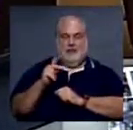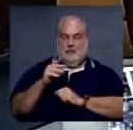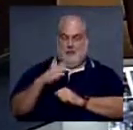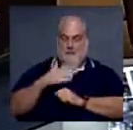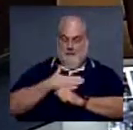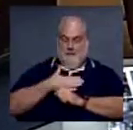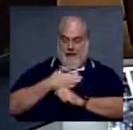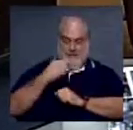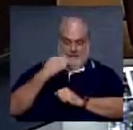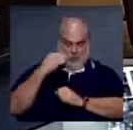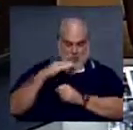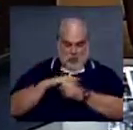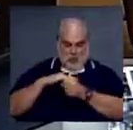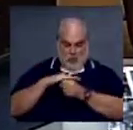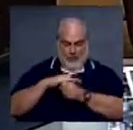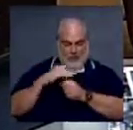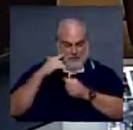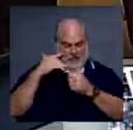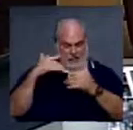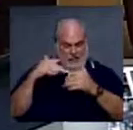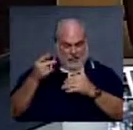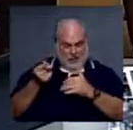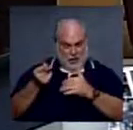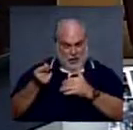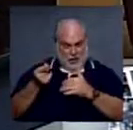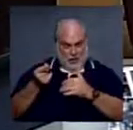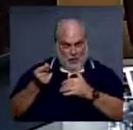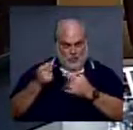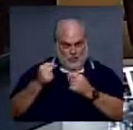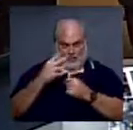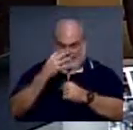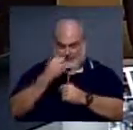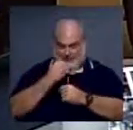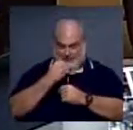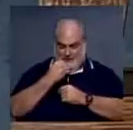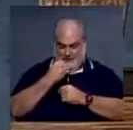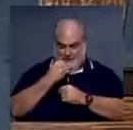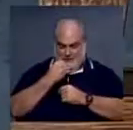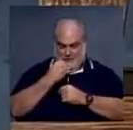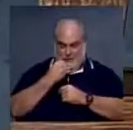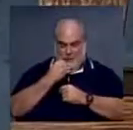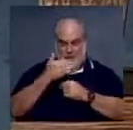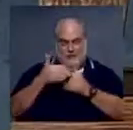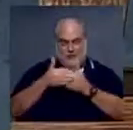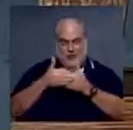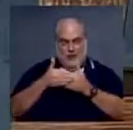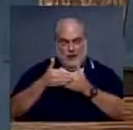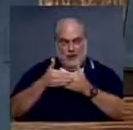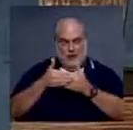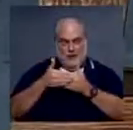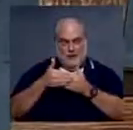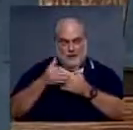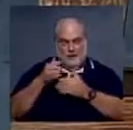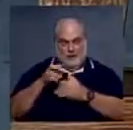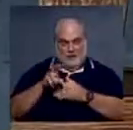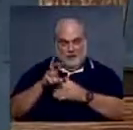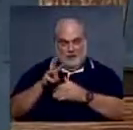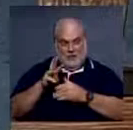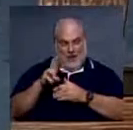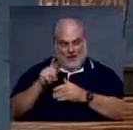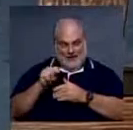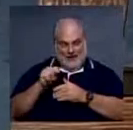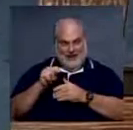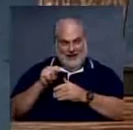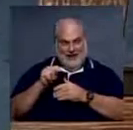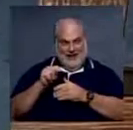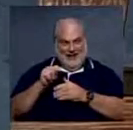neighborhood, where I got to hear this dog when I'm trying to sleep till 10 o'clock. I want to be a good neighbor to you, Dr. Wright. Director